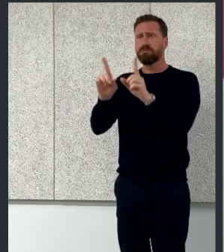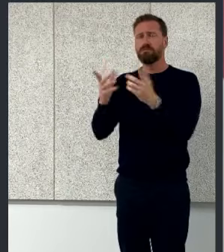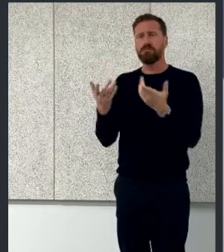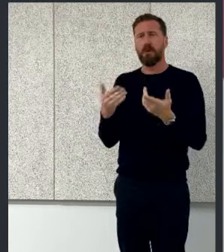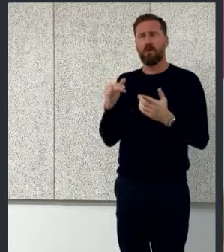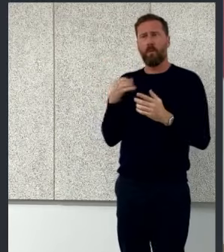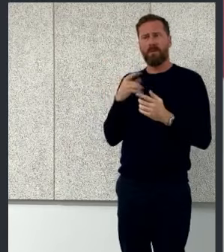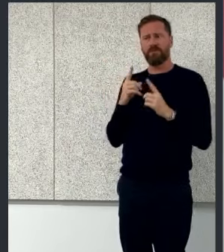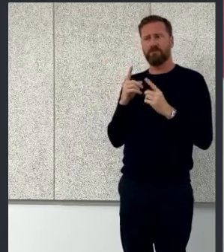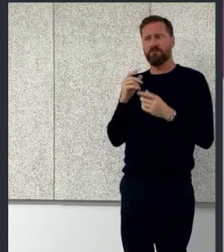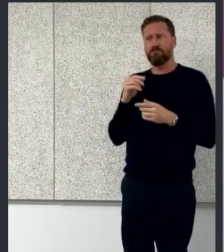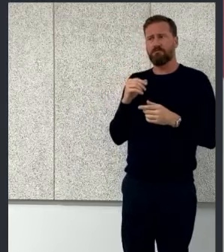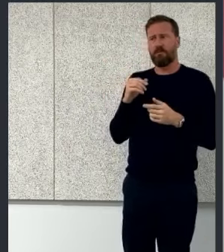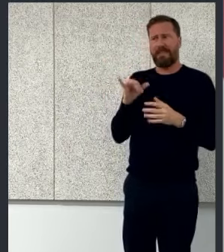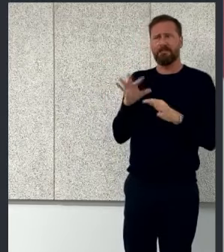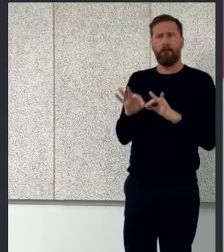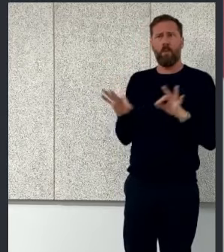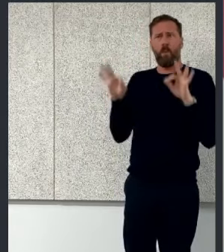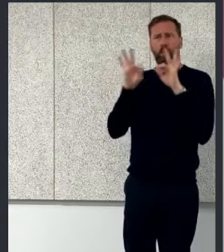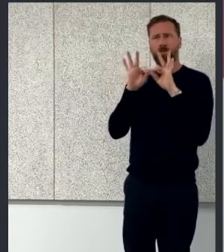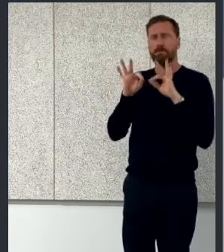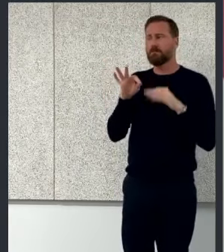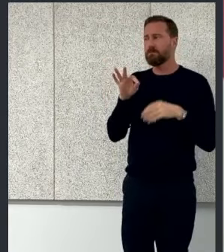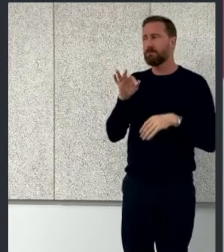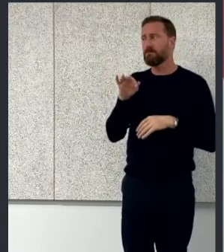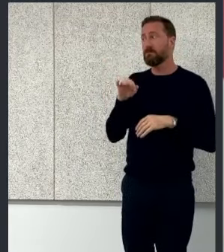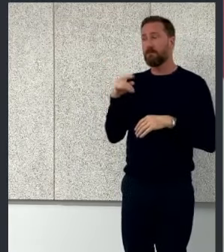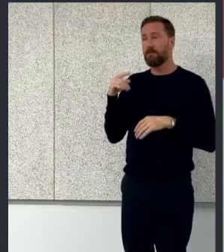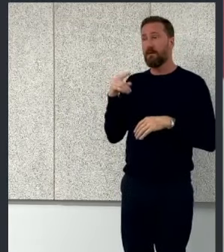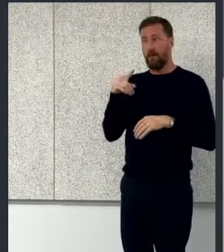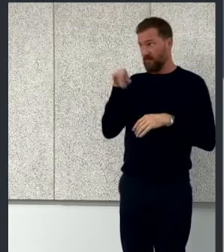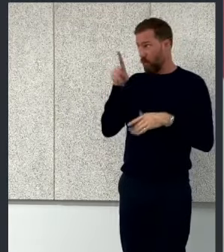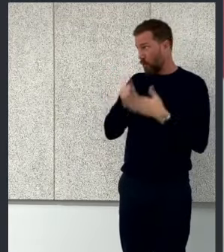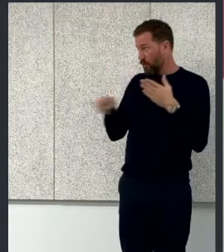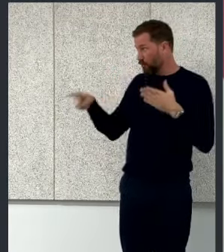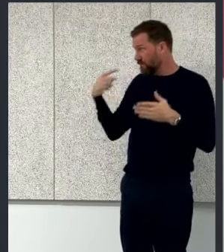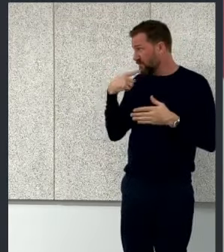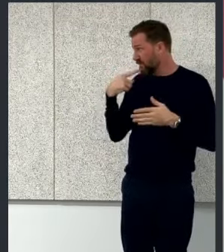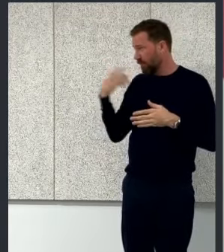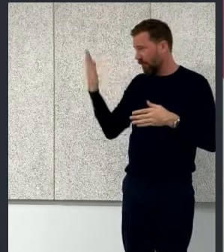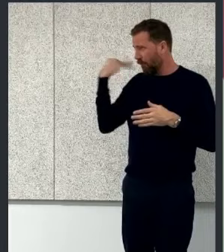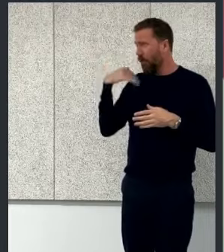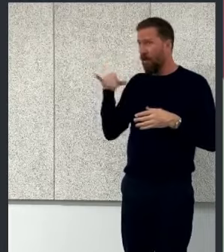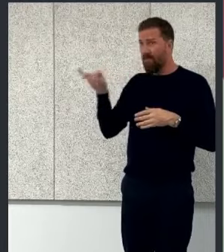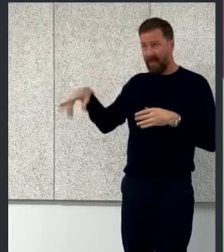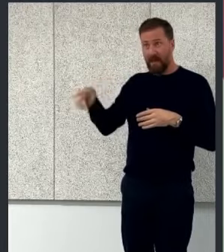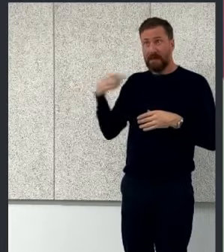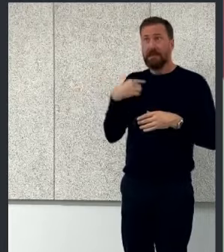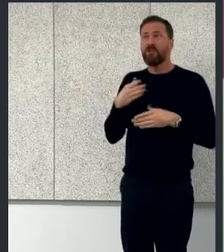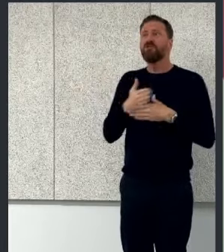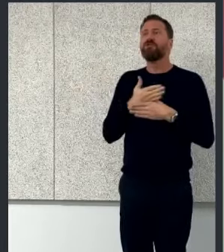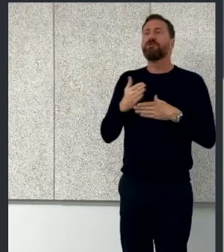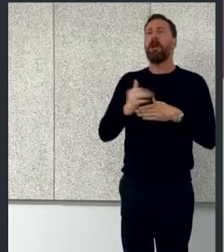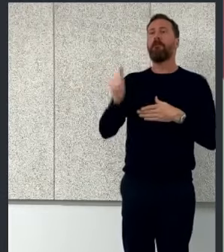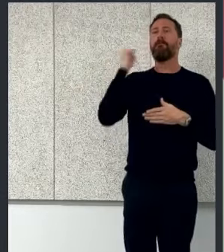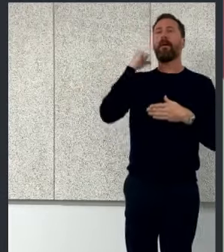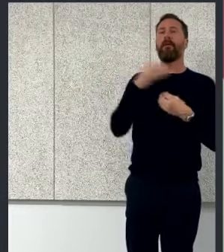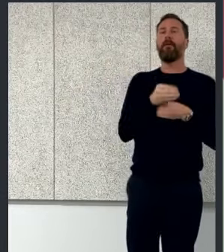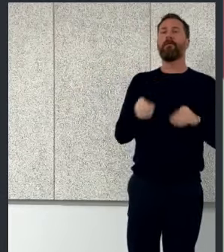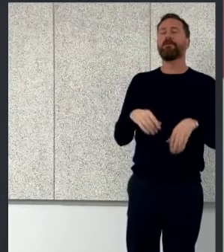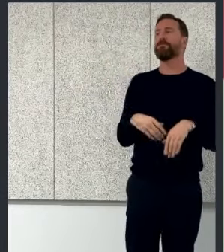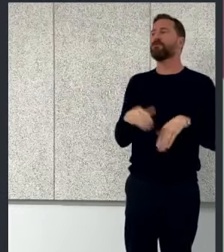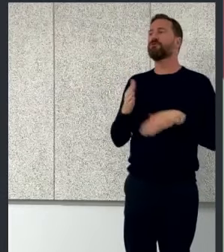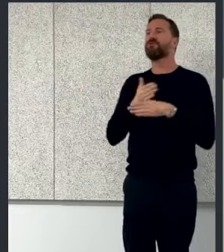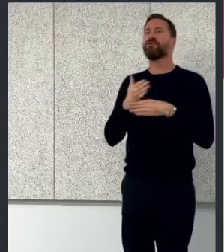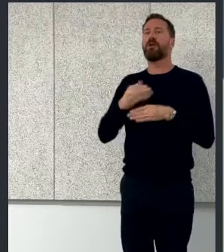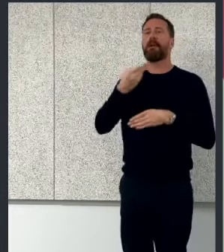because we end up with exactly, you know, exactly what you're describing, right? It's shared back office, if it's HR, or if you go to arts pool for your